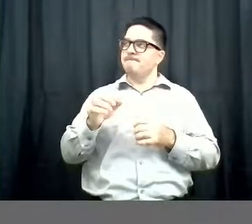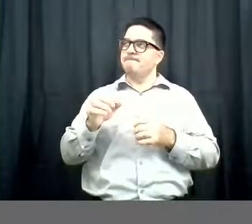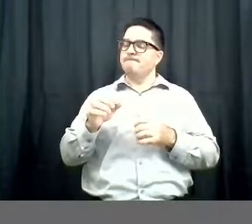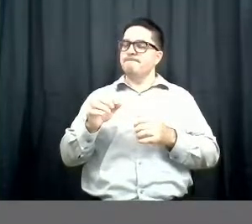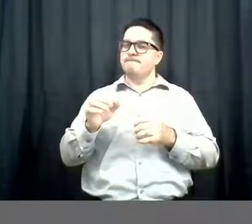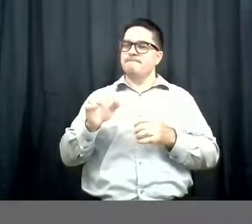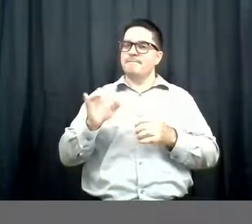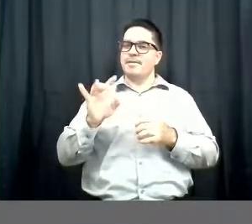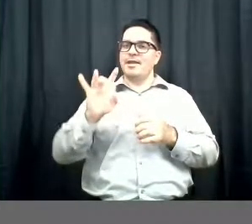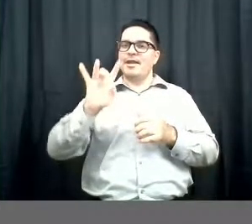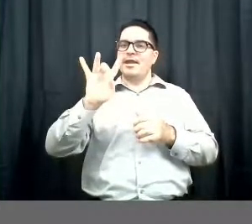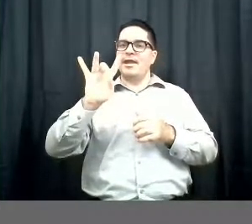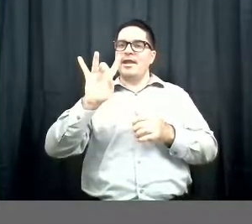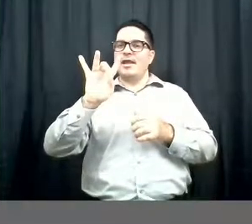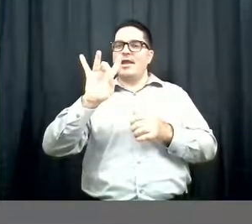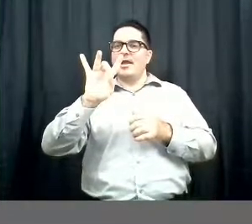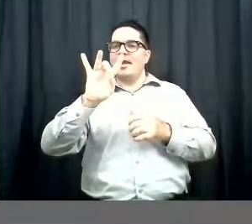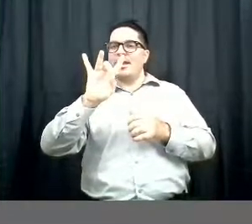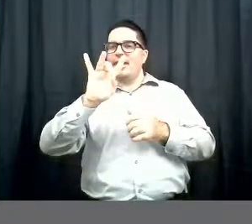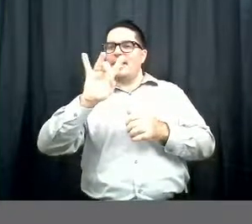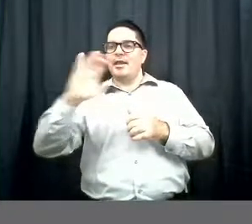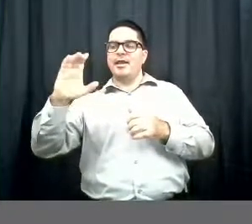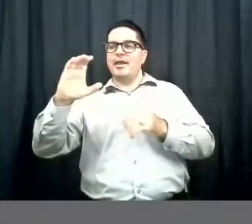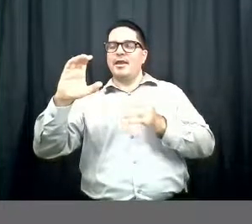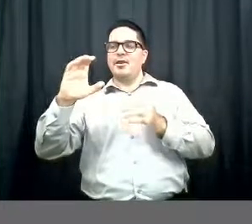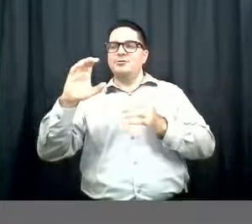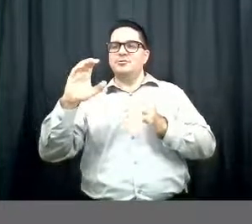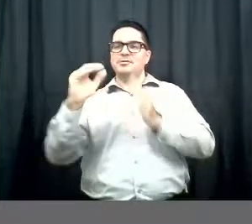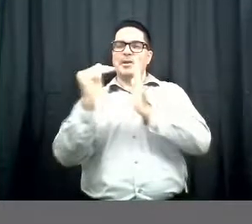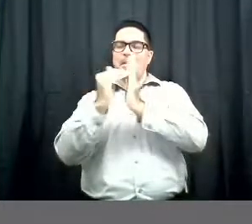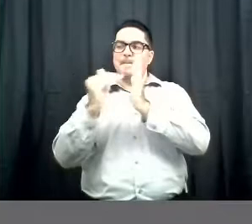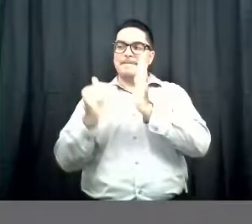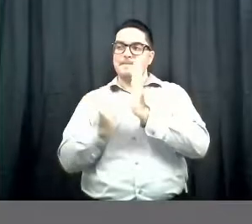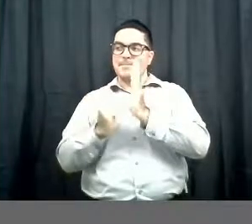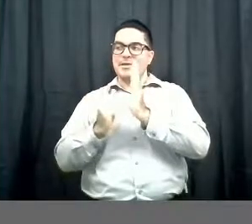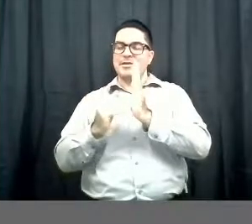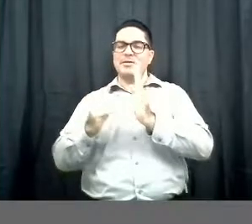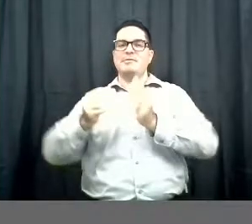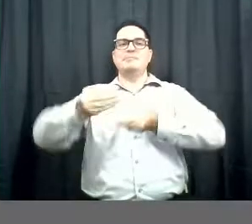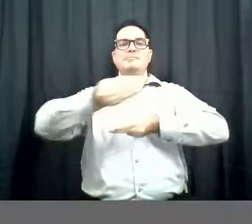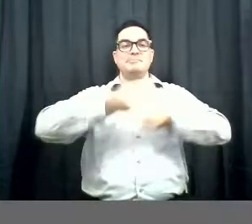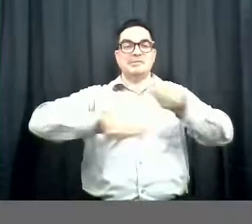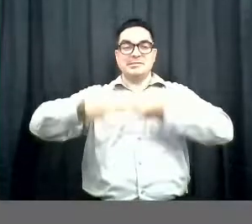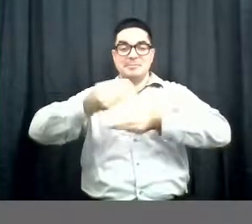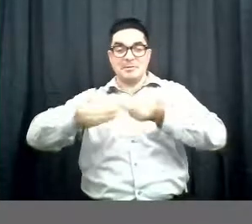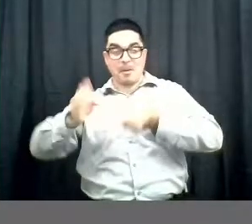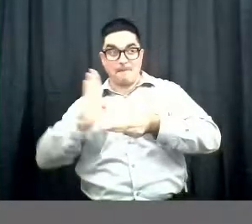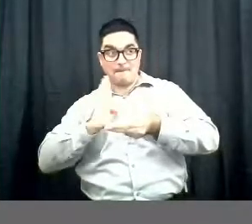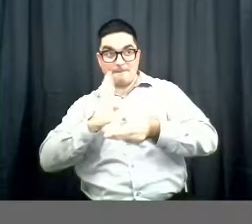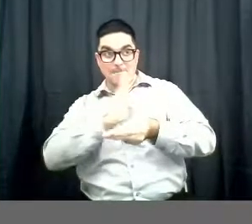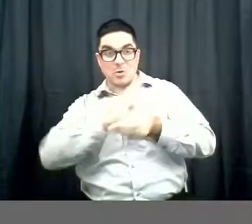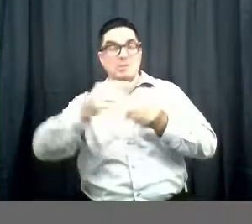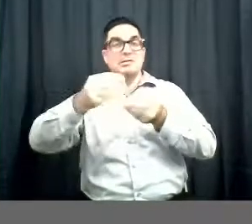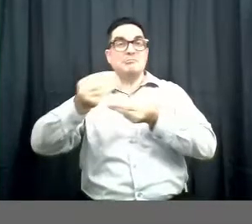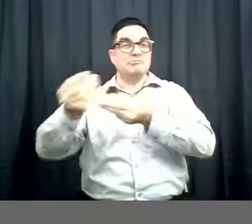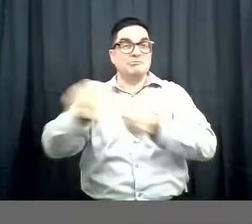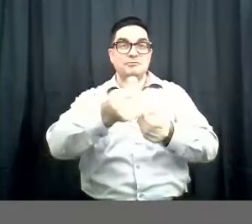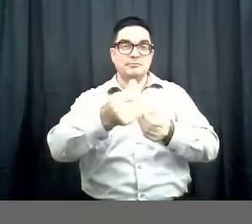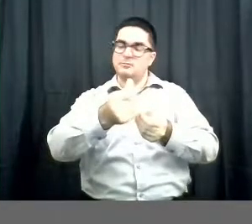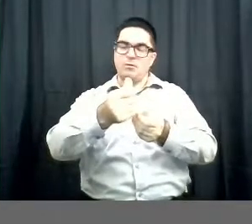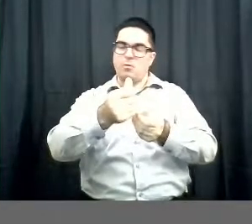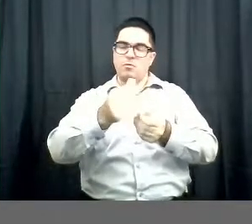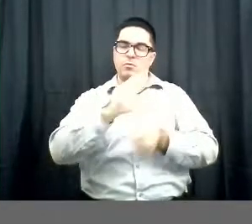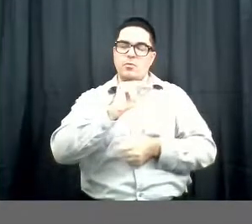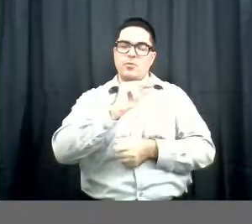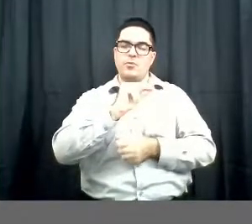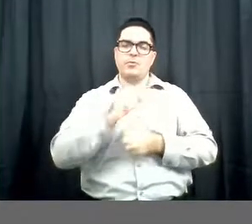not the spending of the board. The board has not spent $800 million. The GDB makes